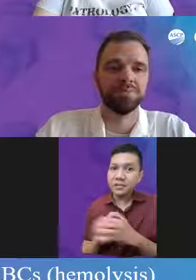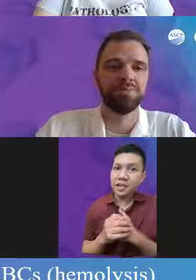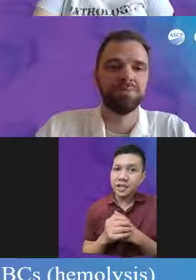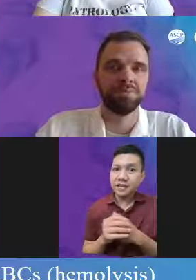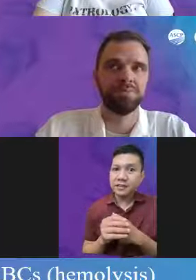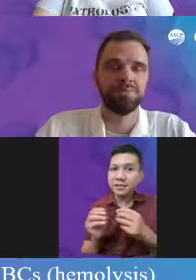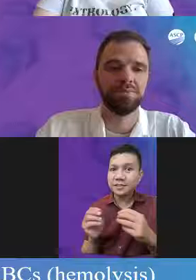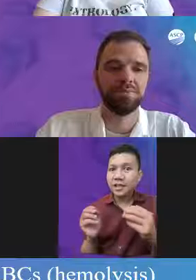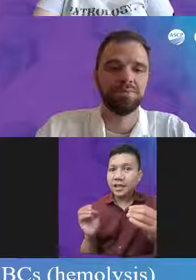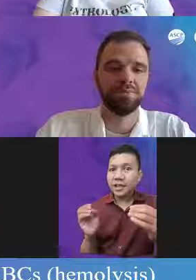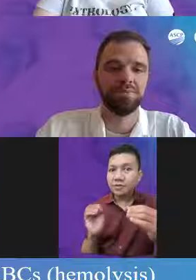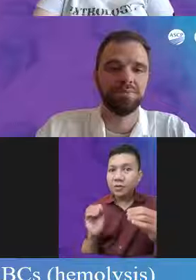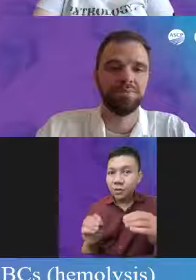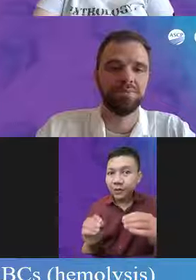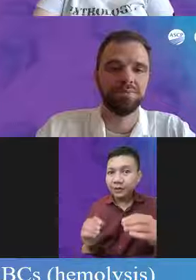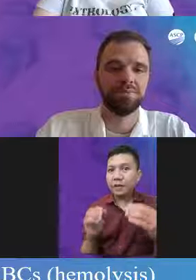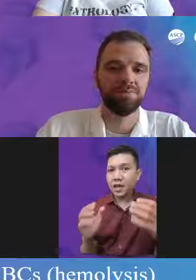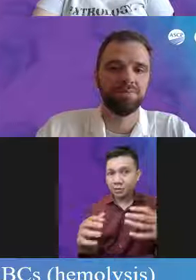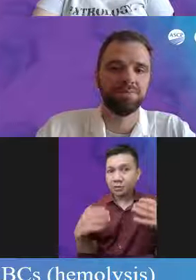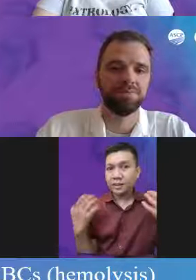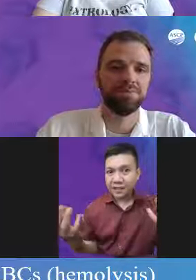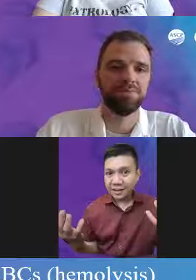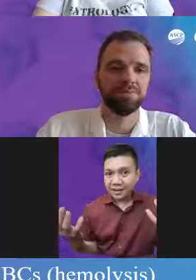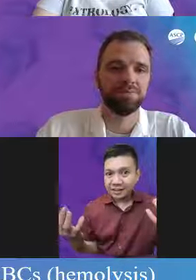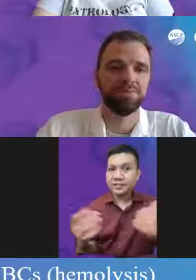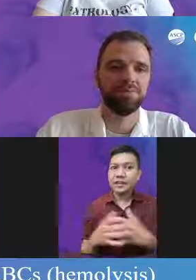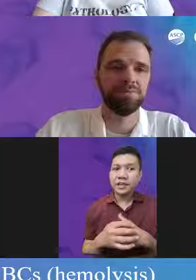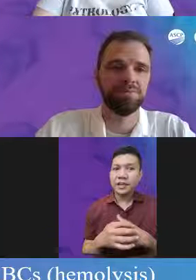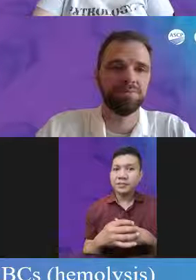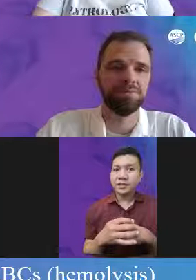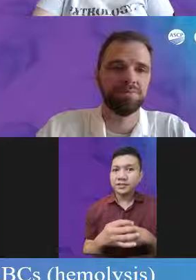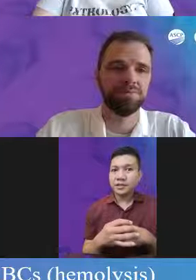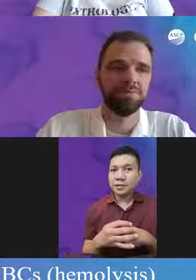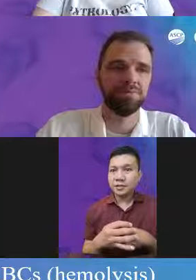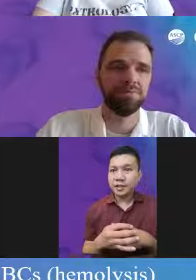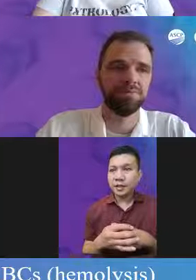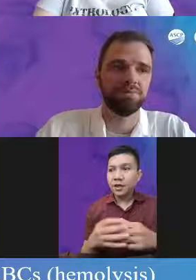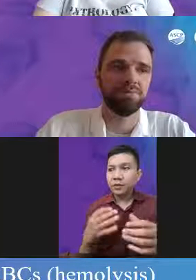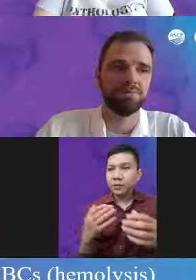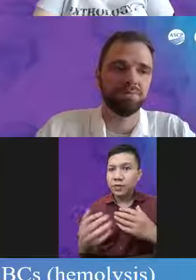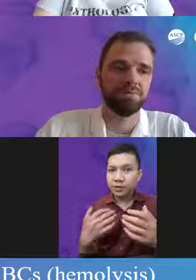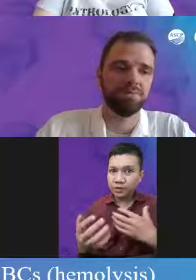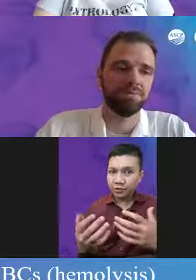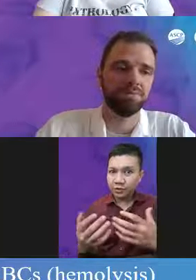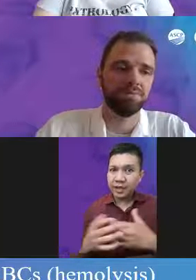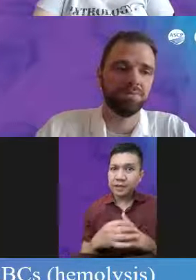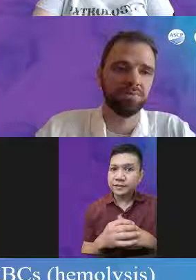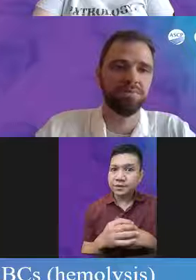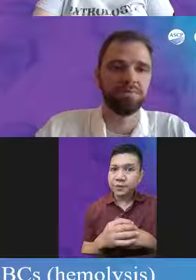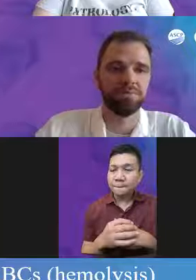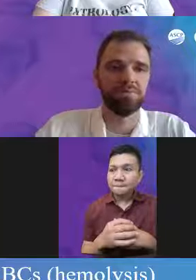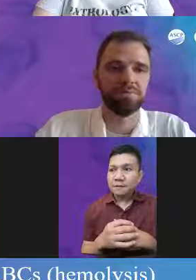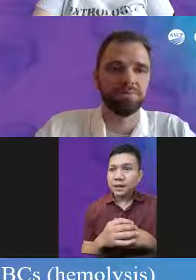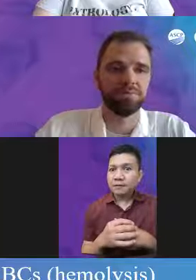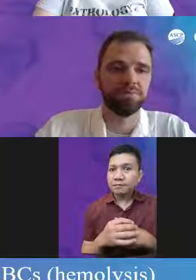vital. And knowing how to relay that is something that we need to understand.